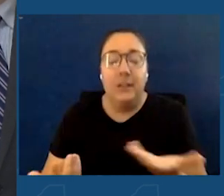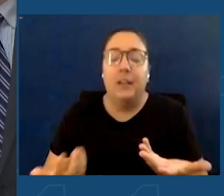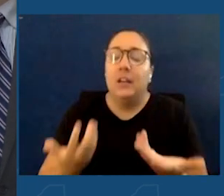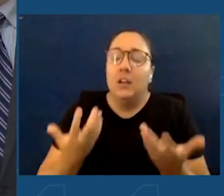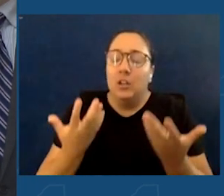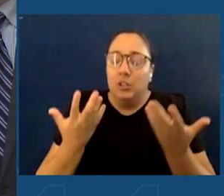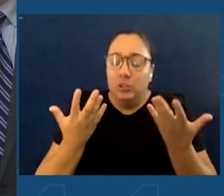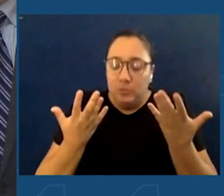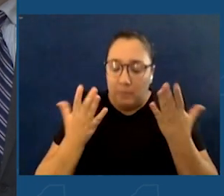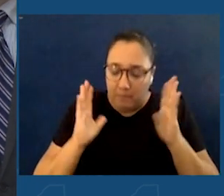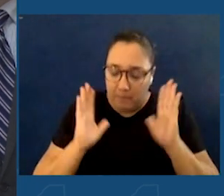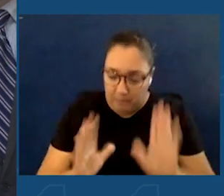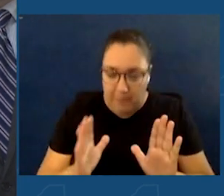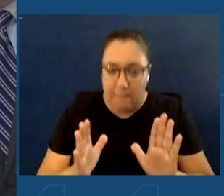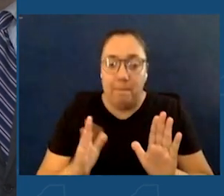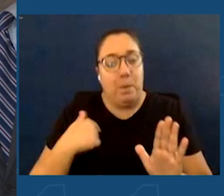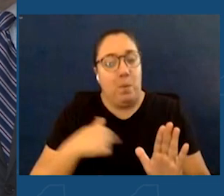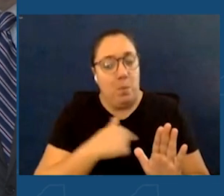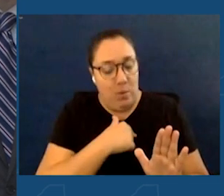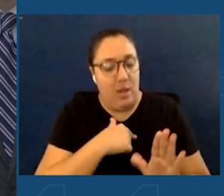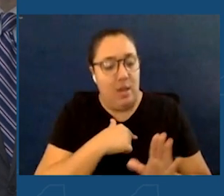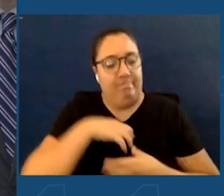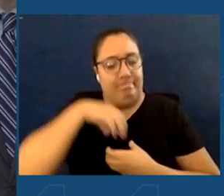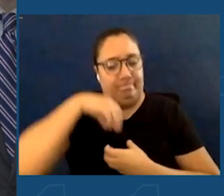we fight through it, we persevere,